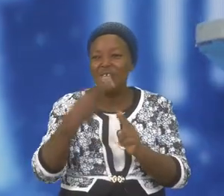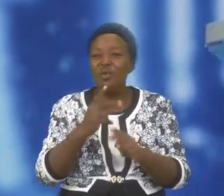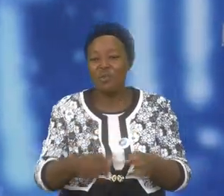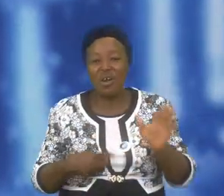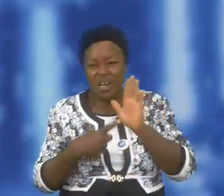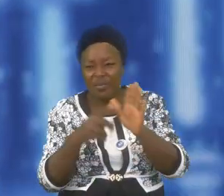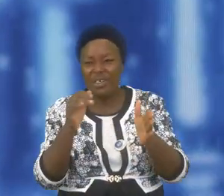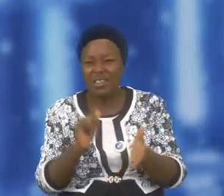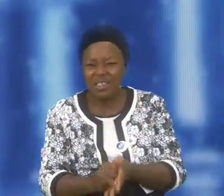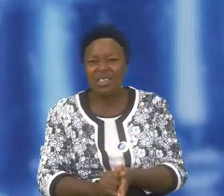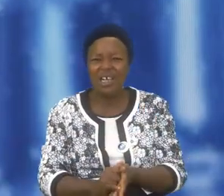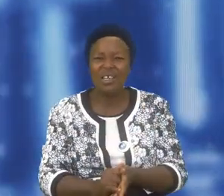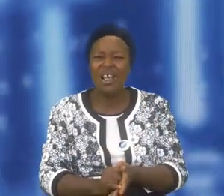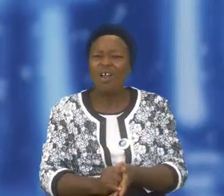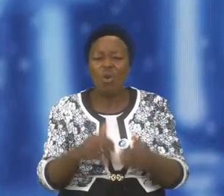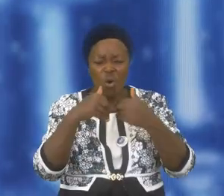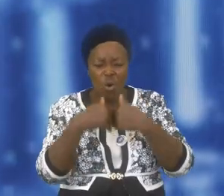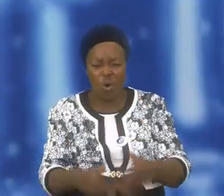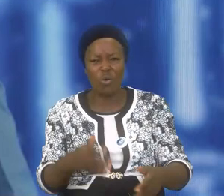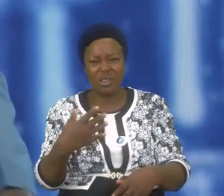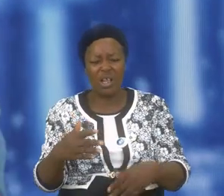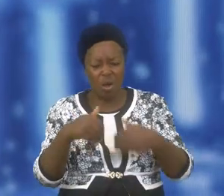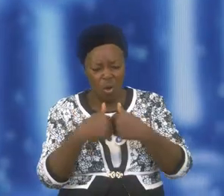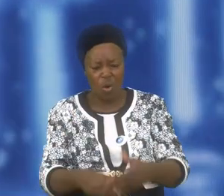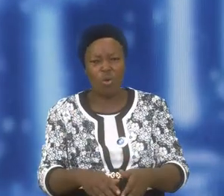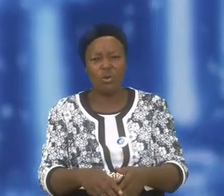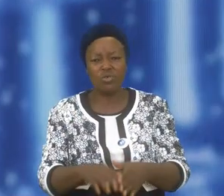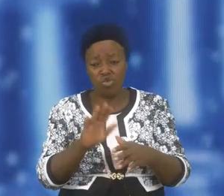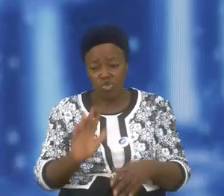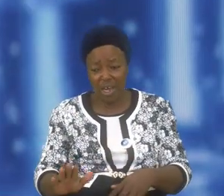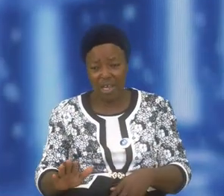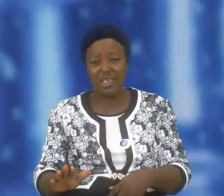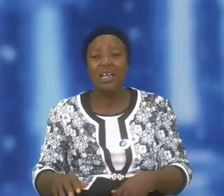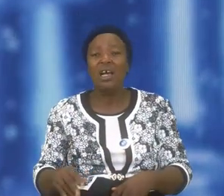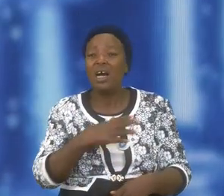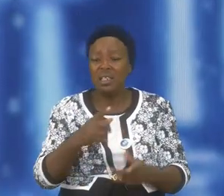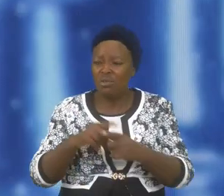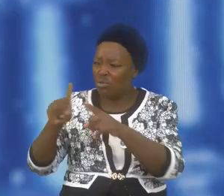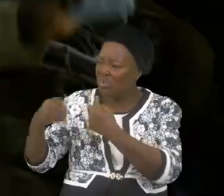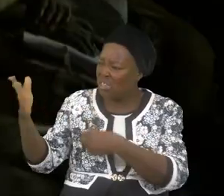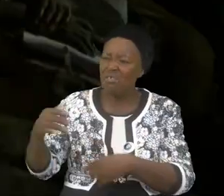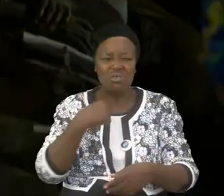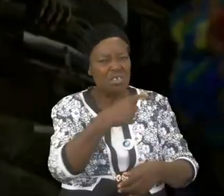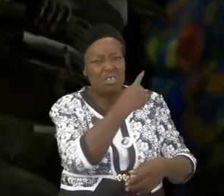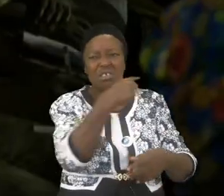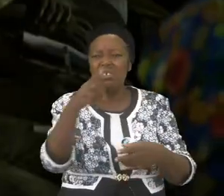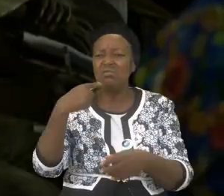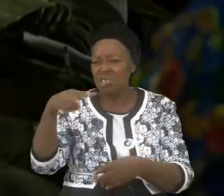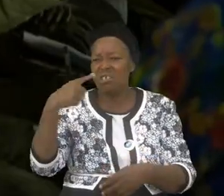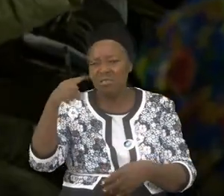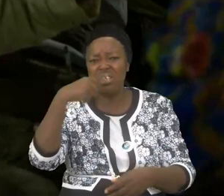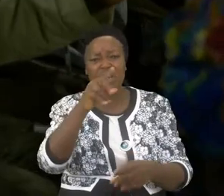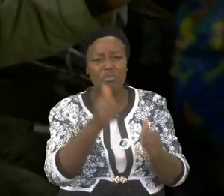is lost, and you reported here, reported here, reported there, that child will come back home. And